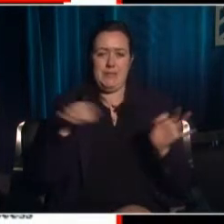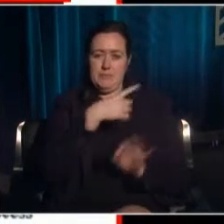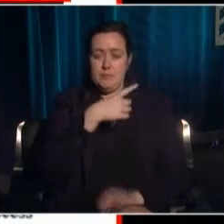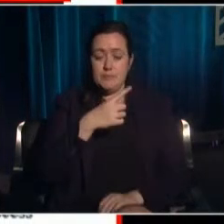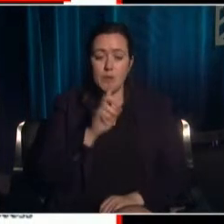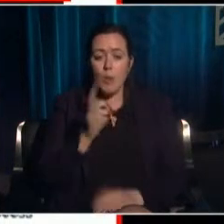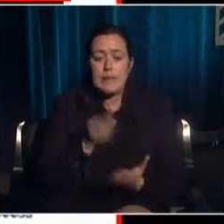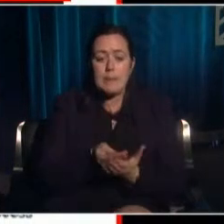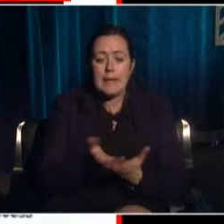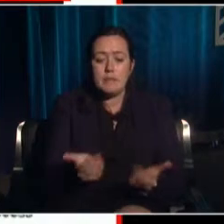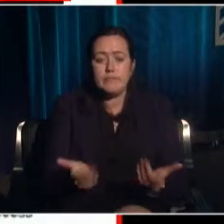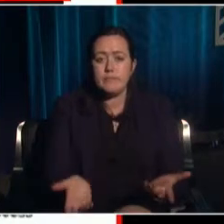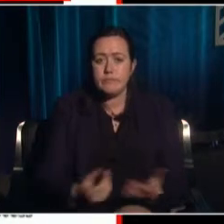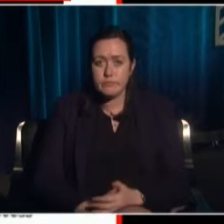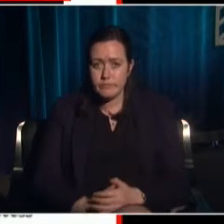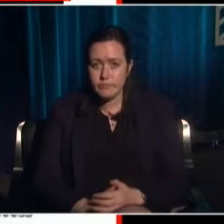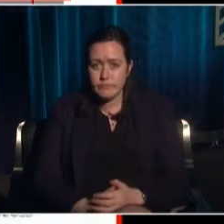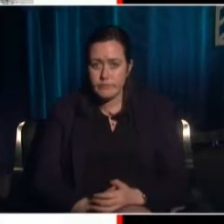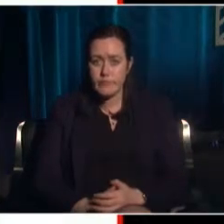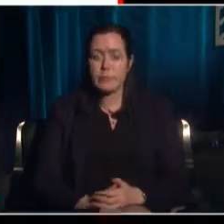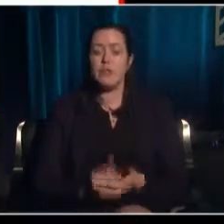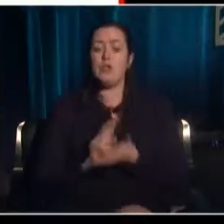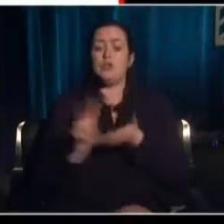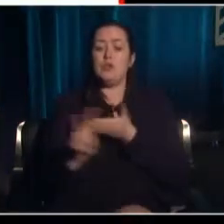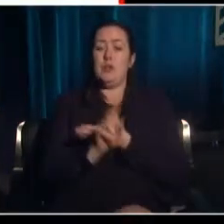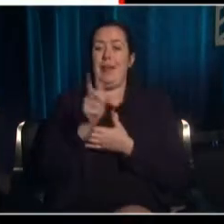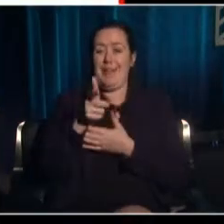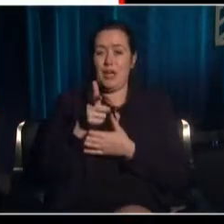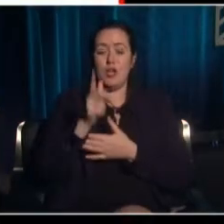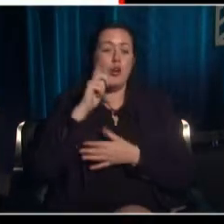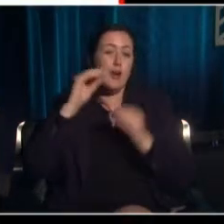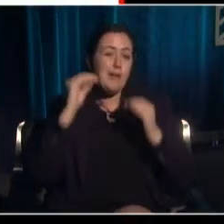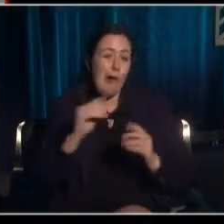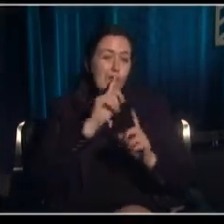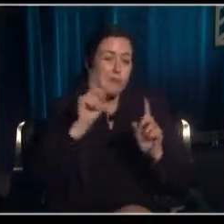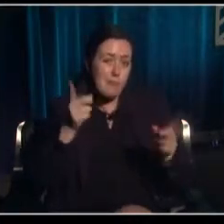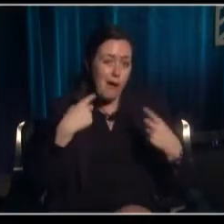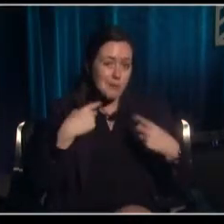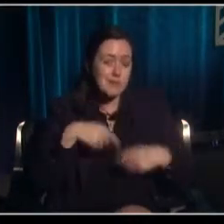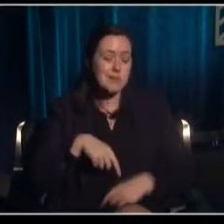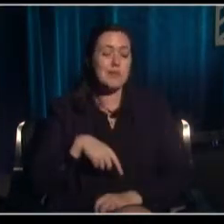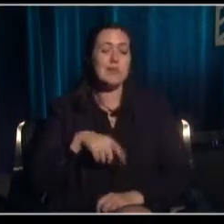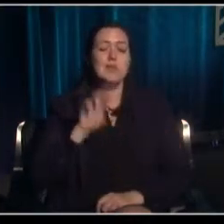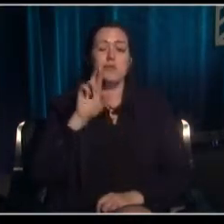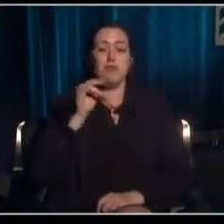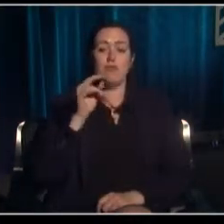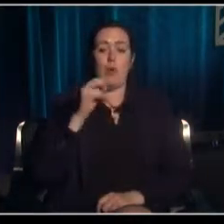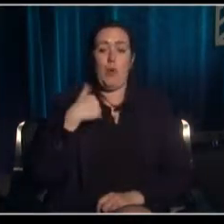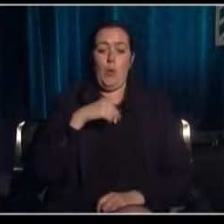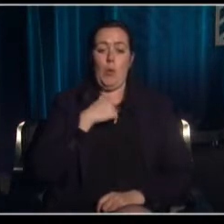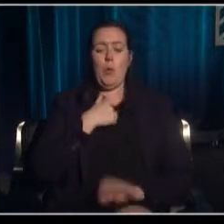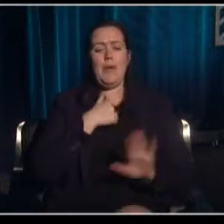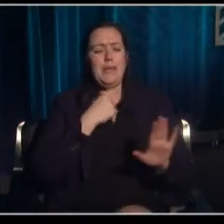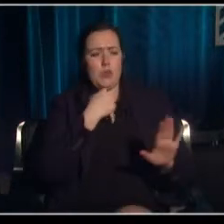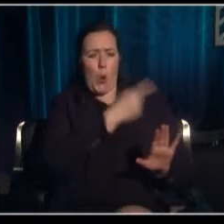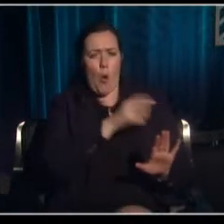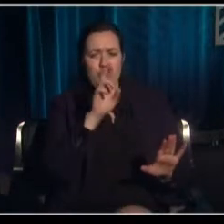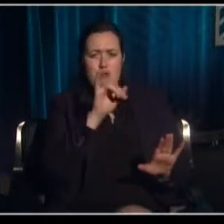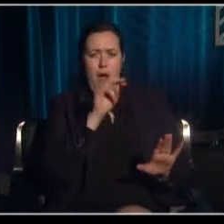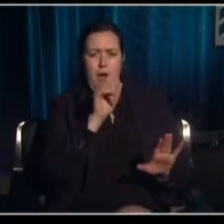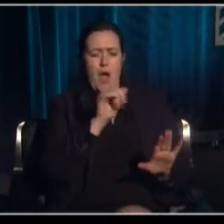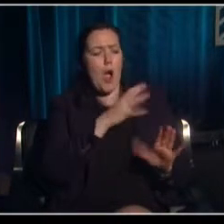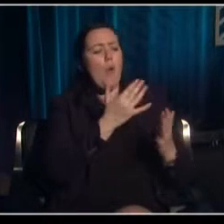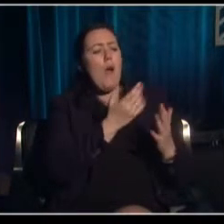money?" 2 weeks later, having not heard a response, we said, "Just wait a little longer." She said,